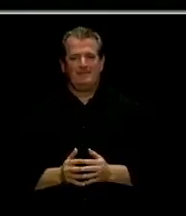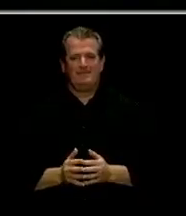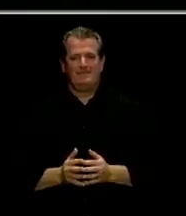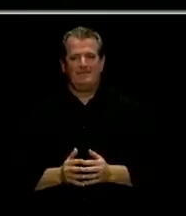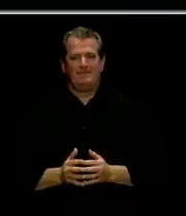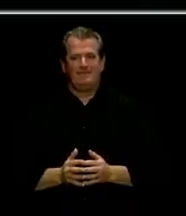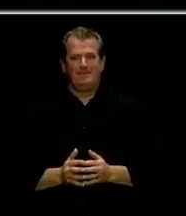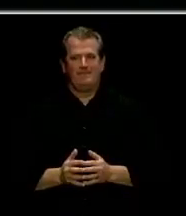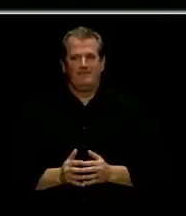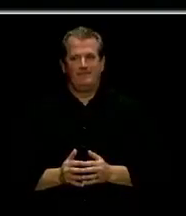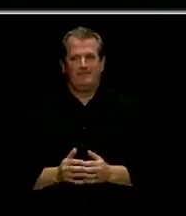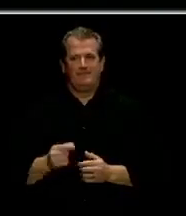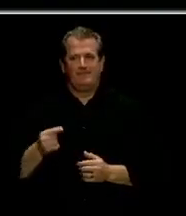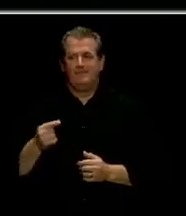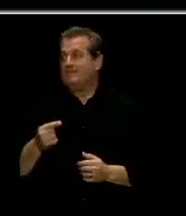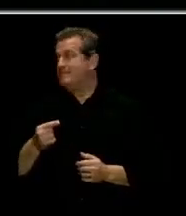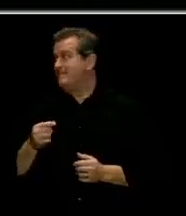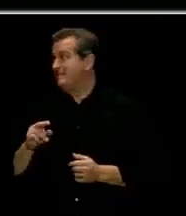General Hartzell.